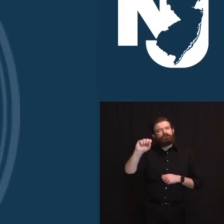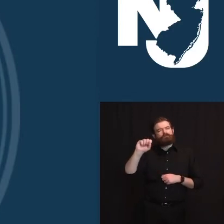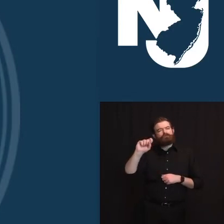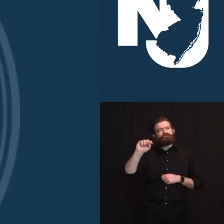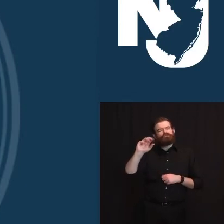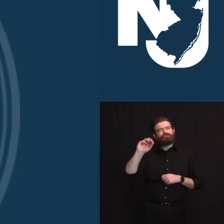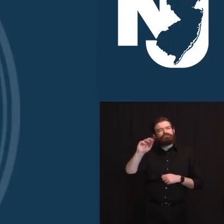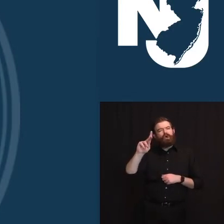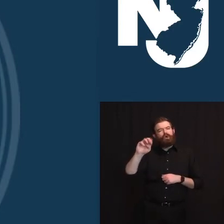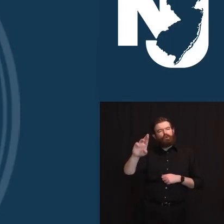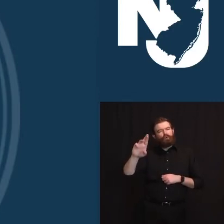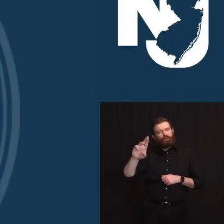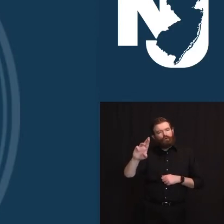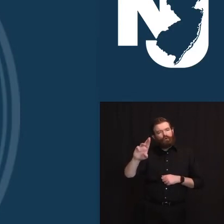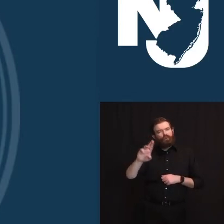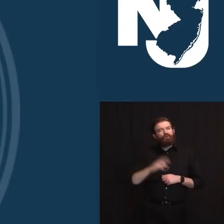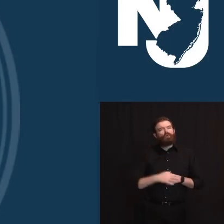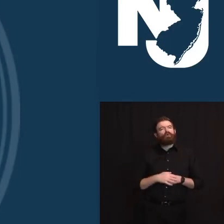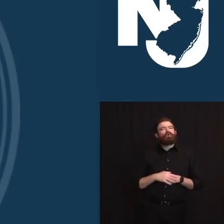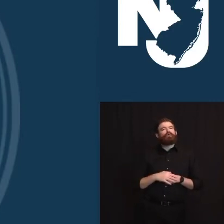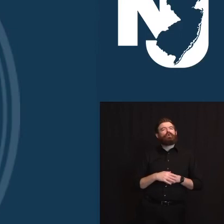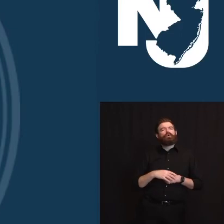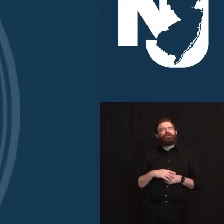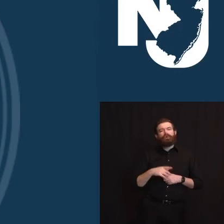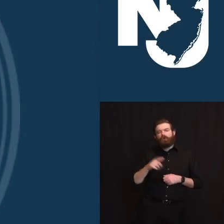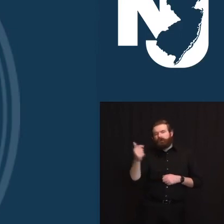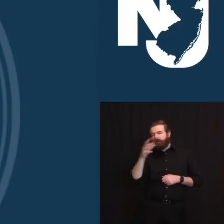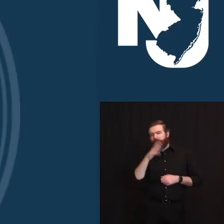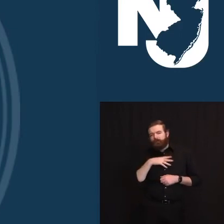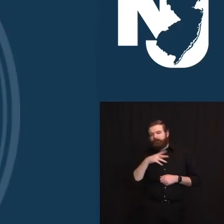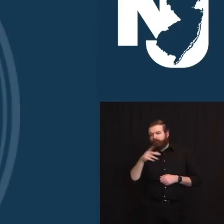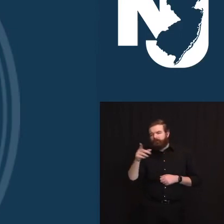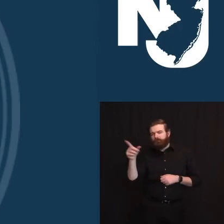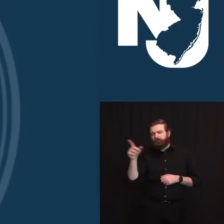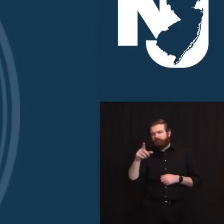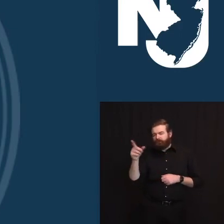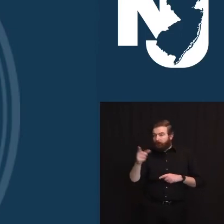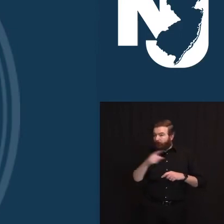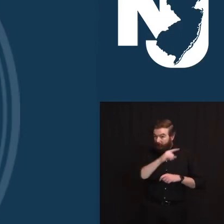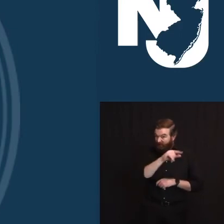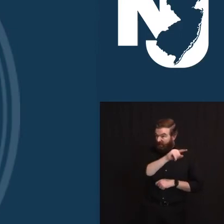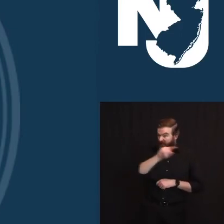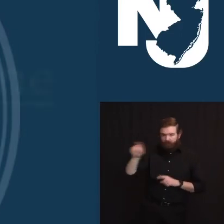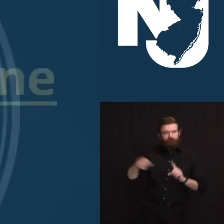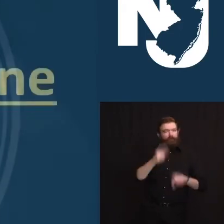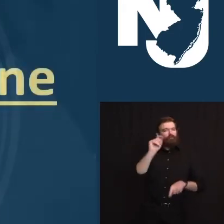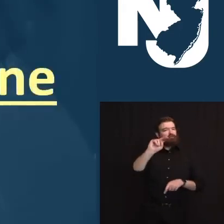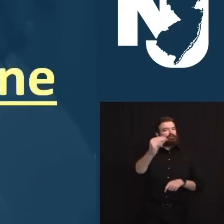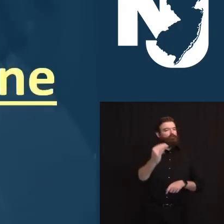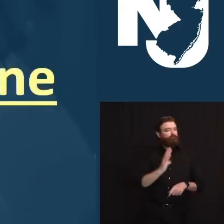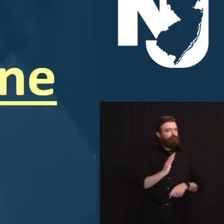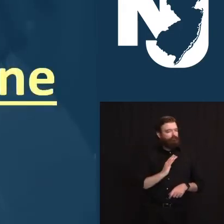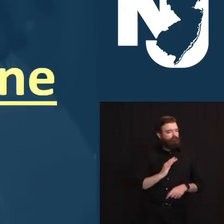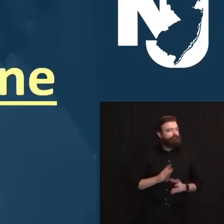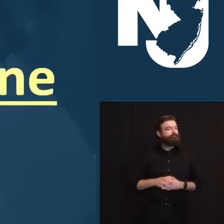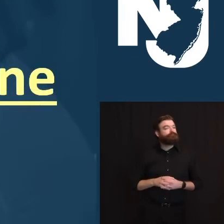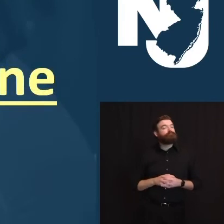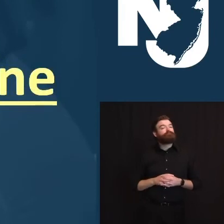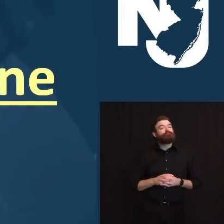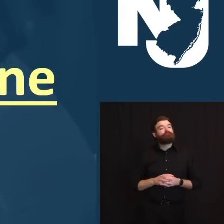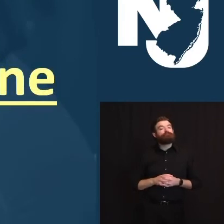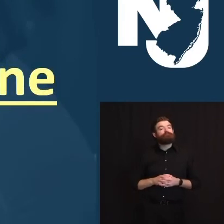were two of those stars. So Jersey was all over the place. Now moving forward, I welcome President Biden's focus on a